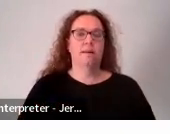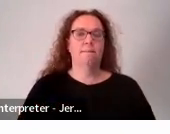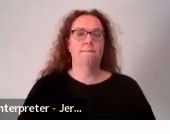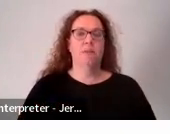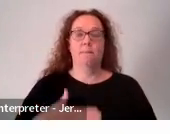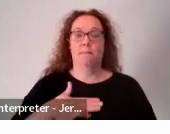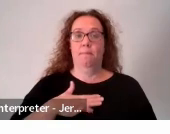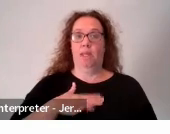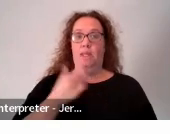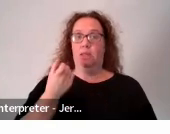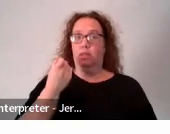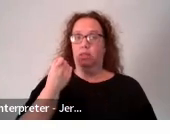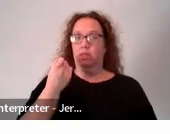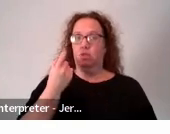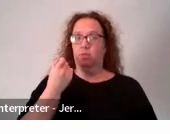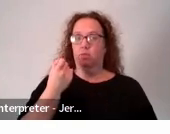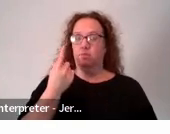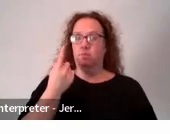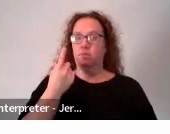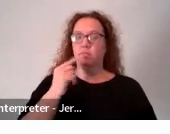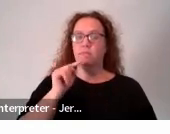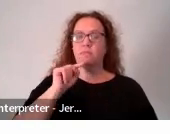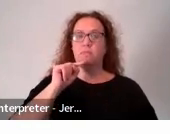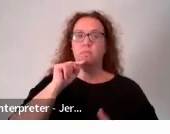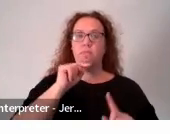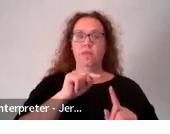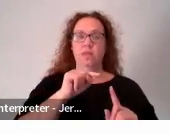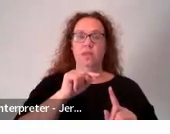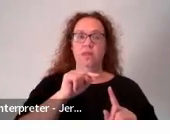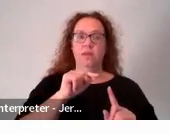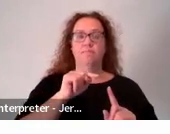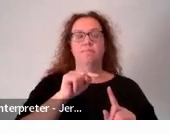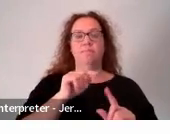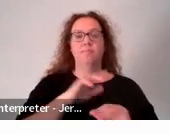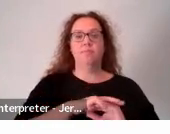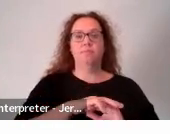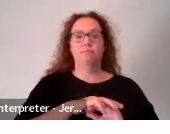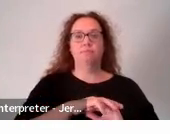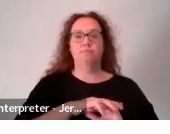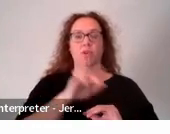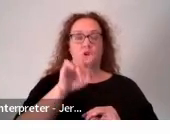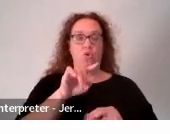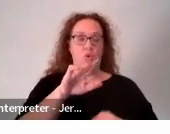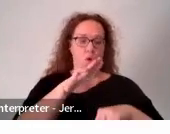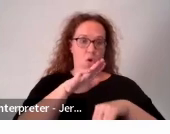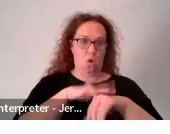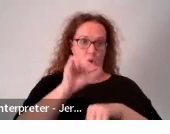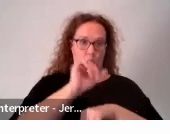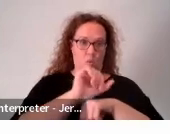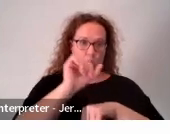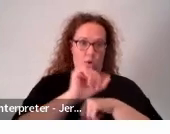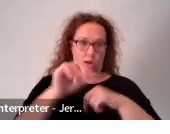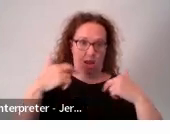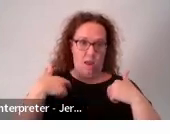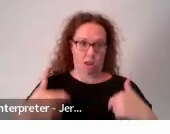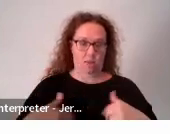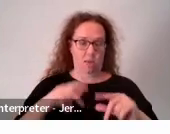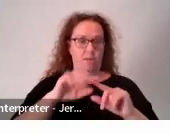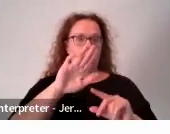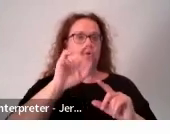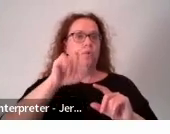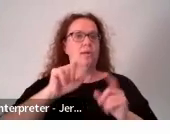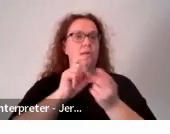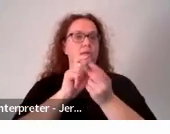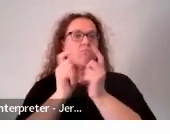My understanding is that they can say that you're on working healthy, but your needs change and